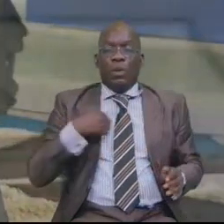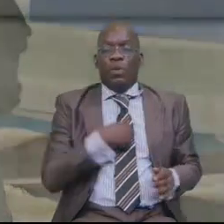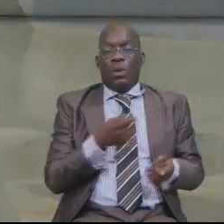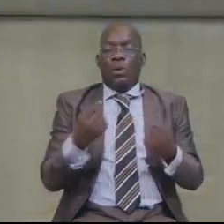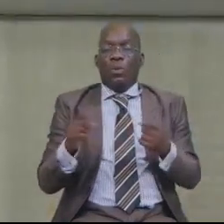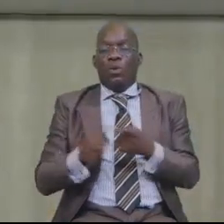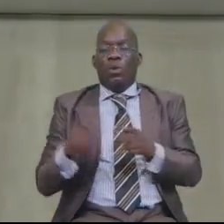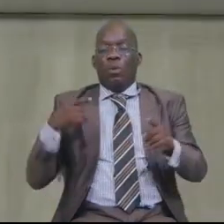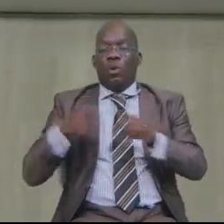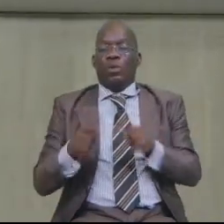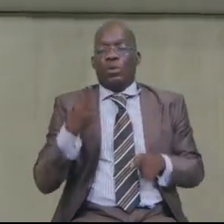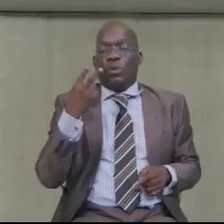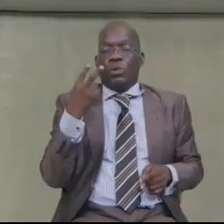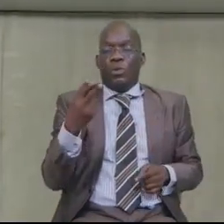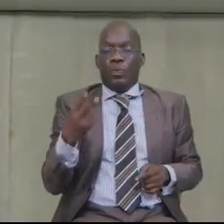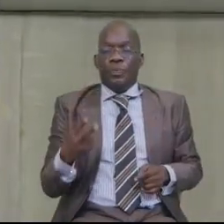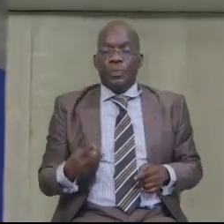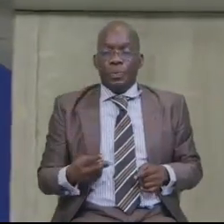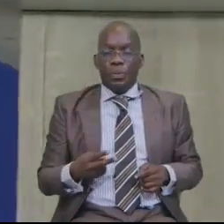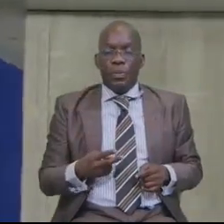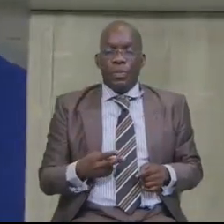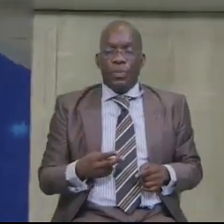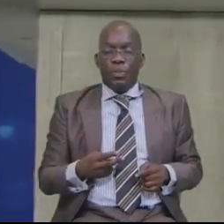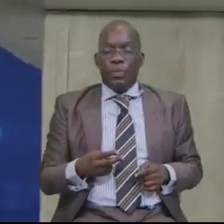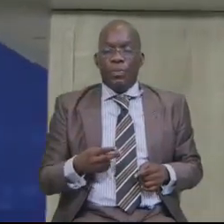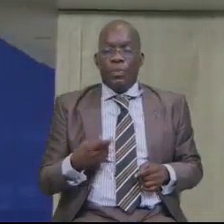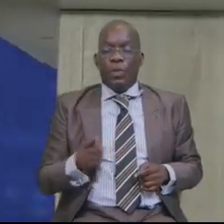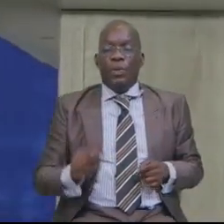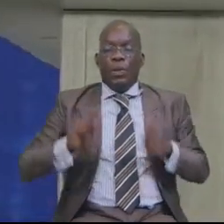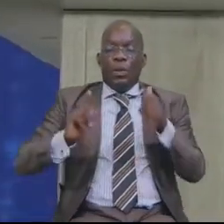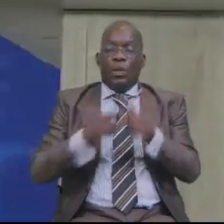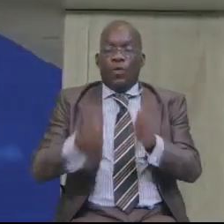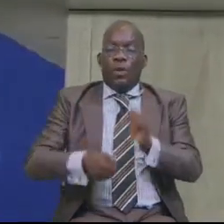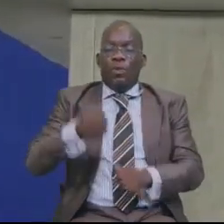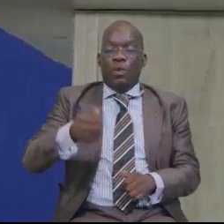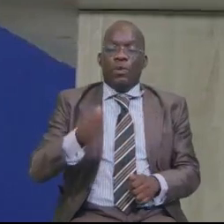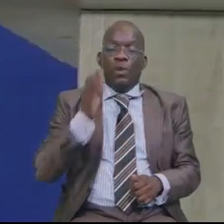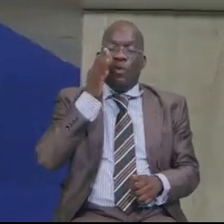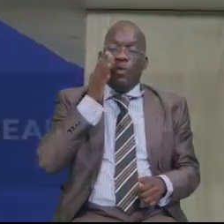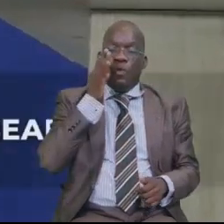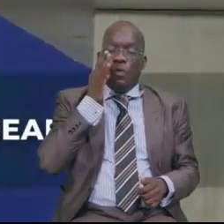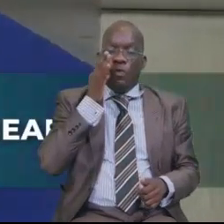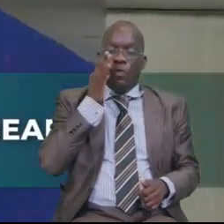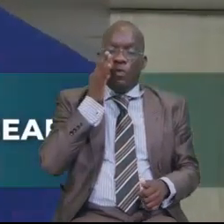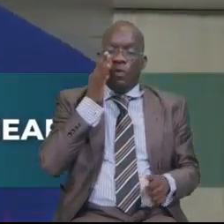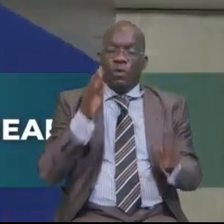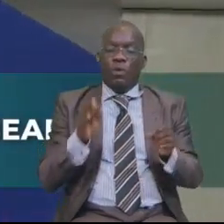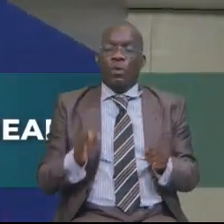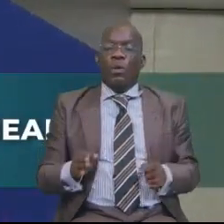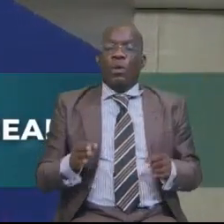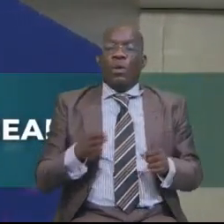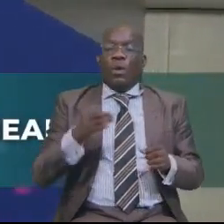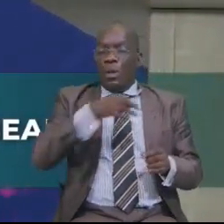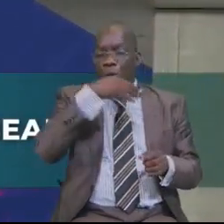We'll come to point number two. Point number two, we're looking at the foremost fruitful cultivators, bearing